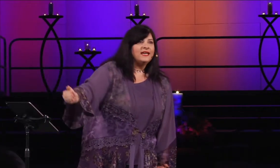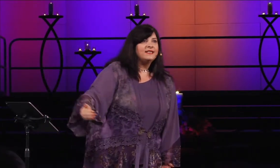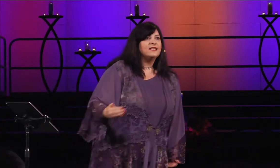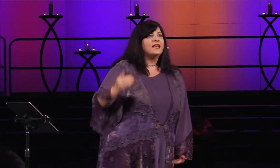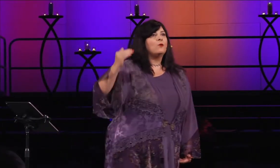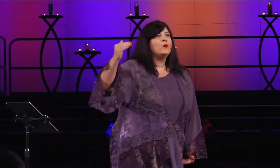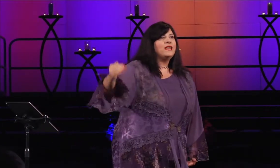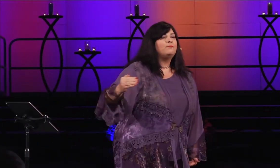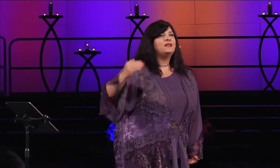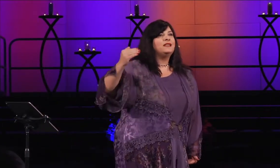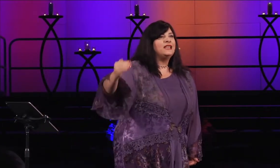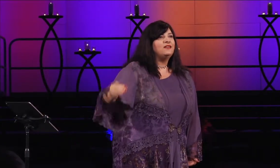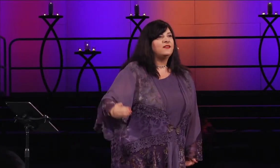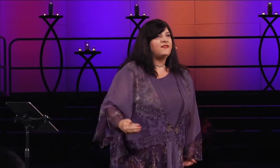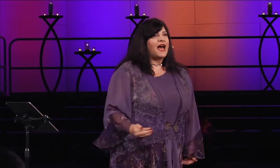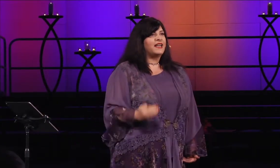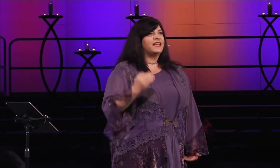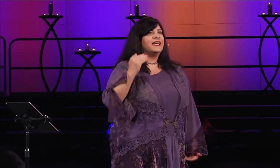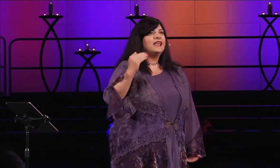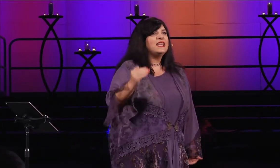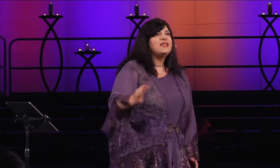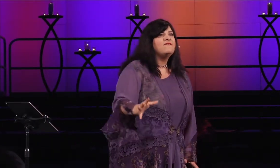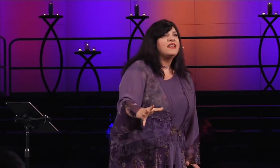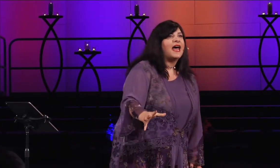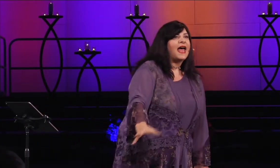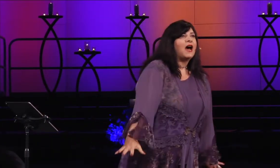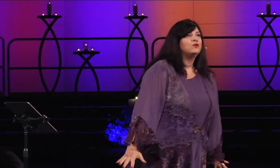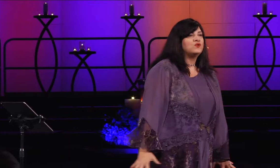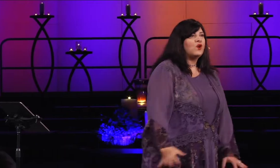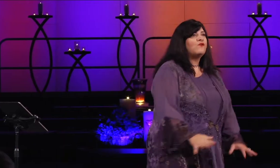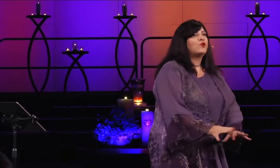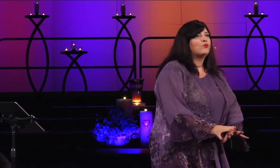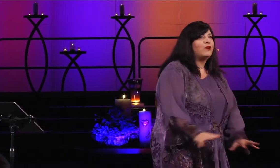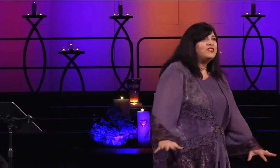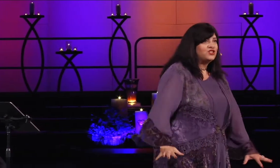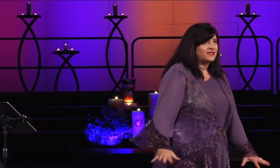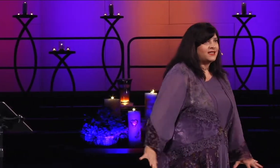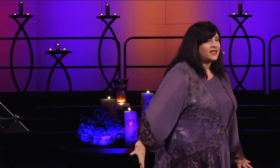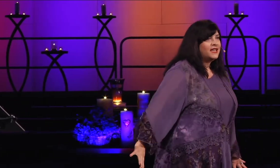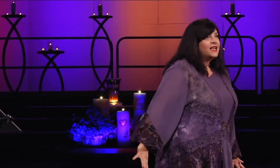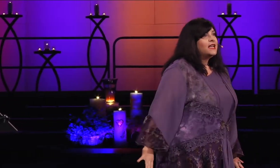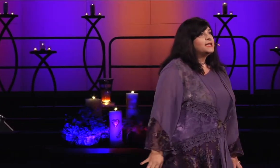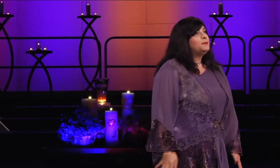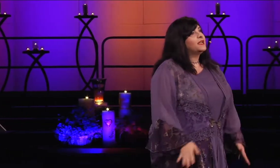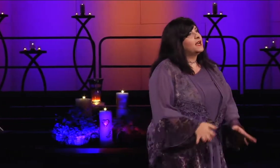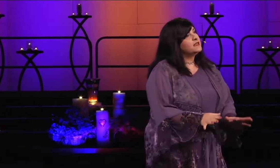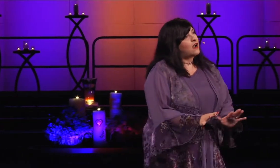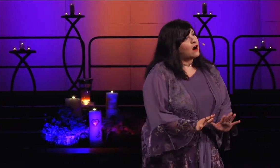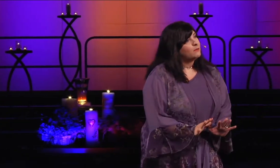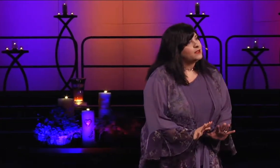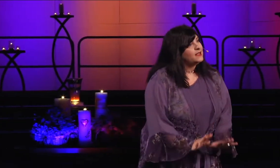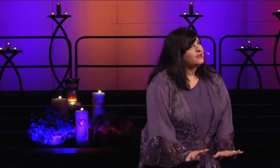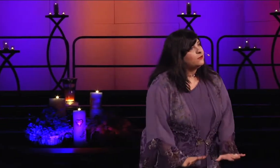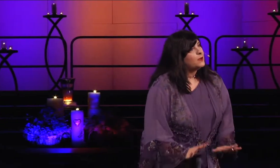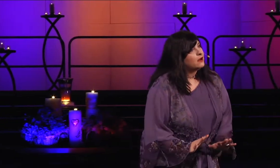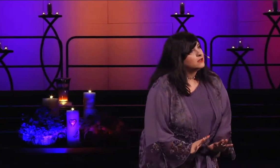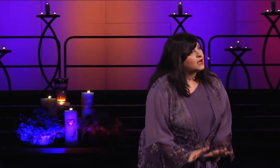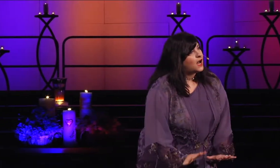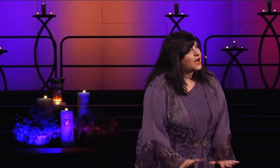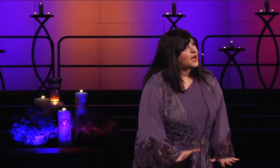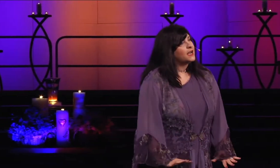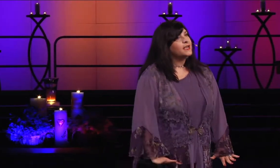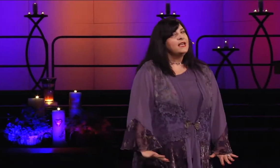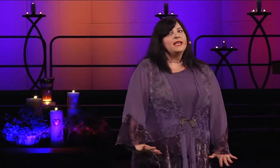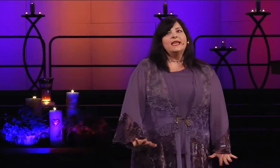the reason that we believe in that and can live that out so voraciously is because our belief